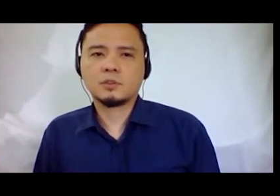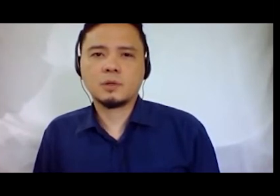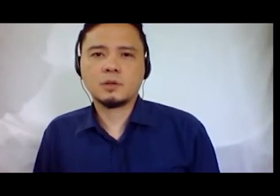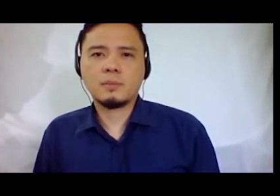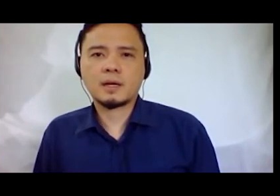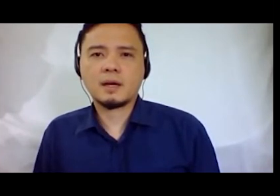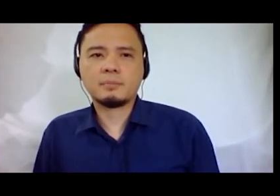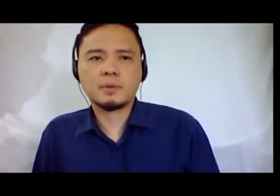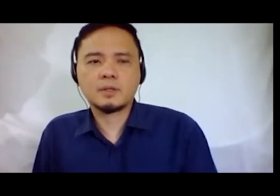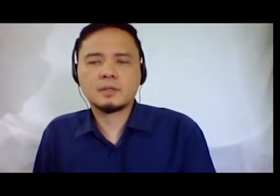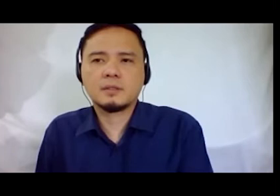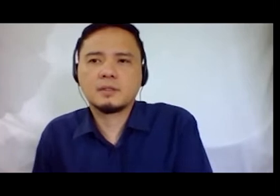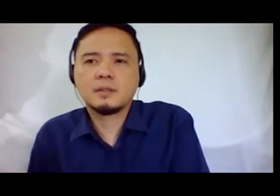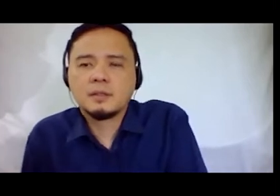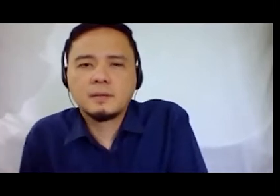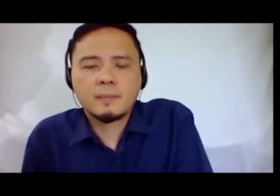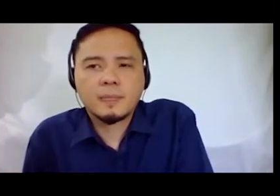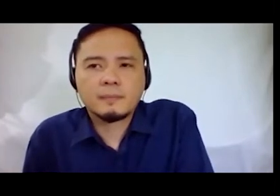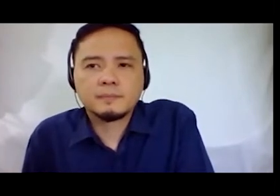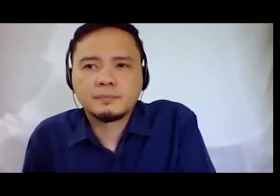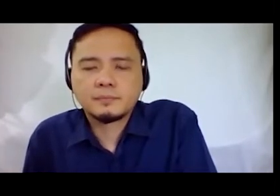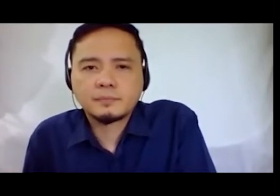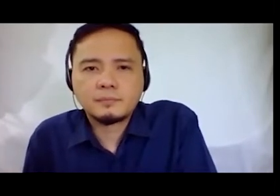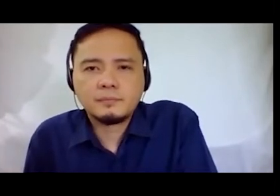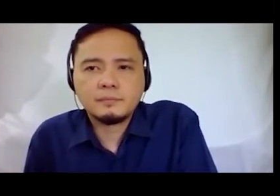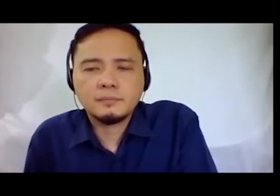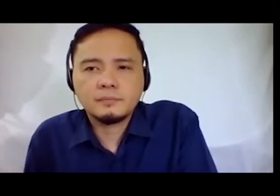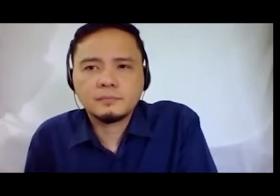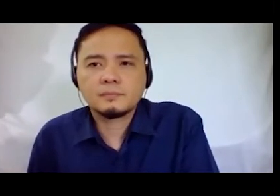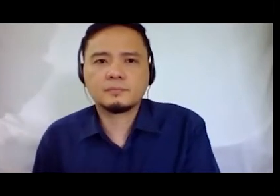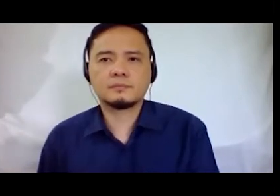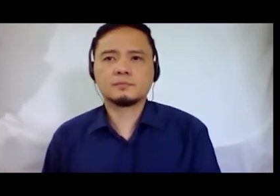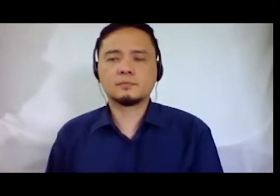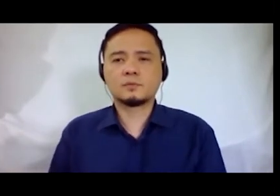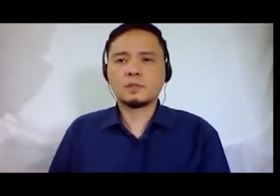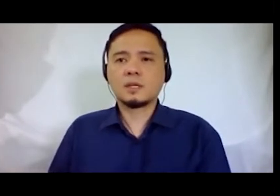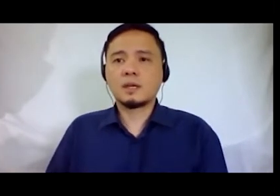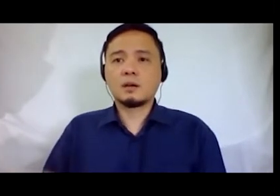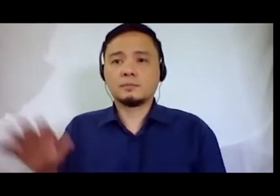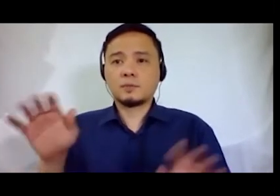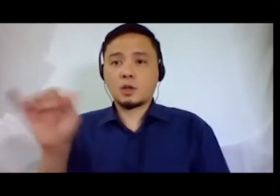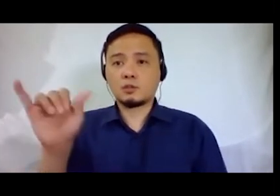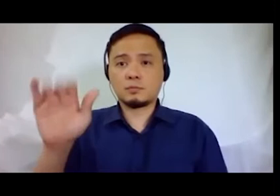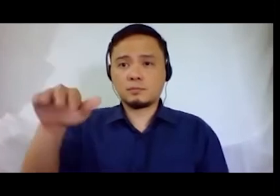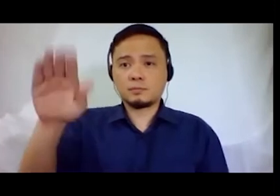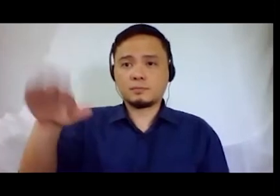So we'll go back up. We can add something in the notes to explain that